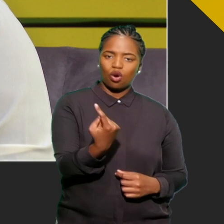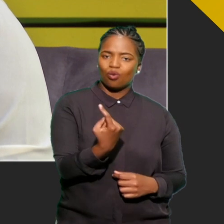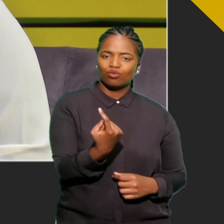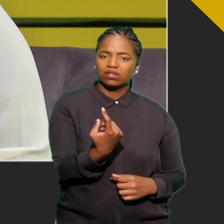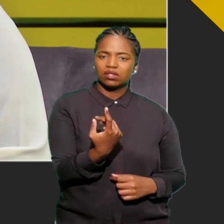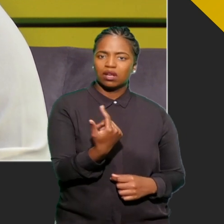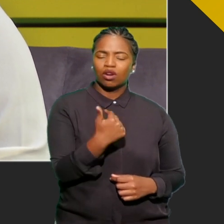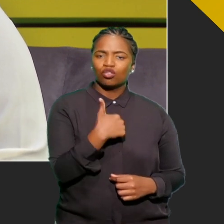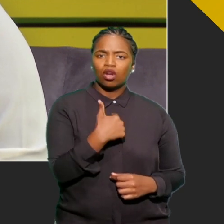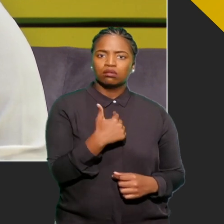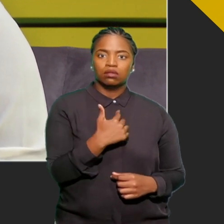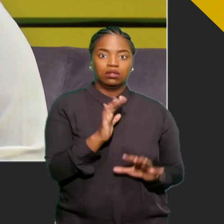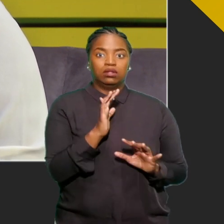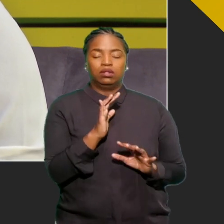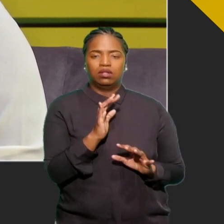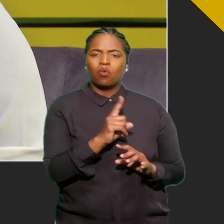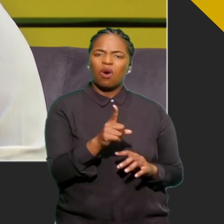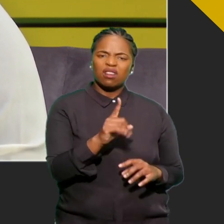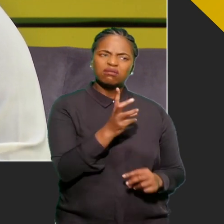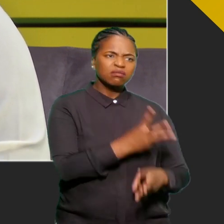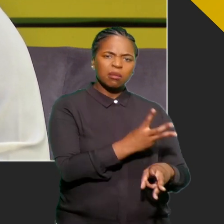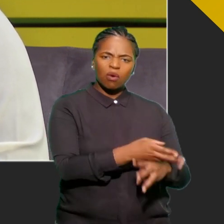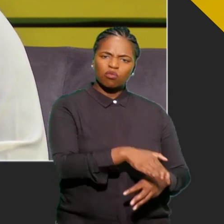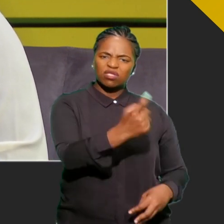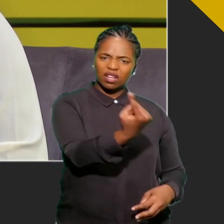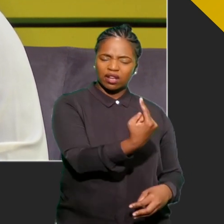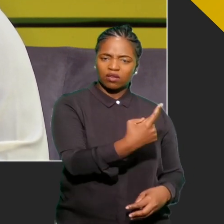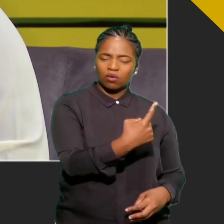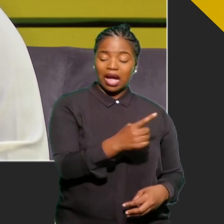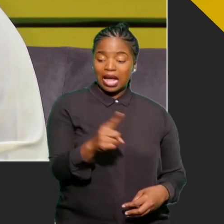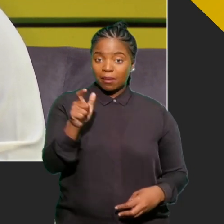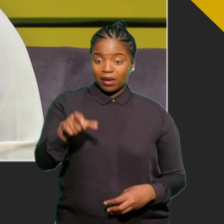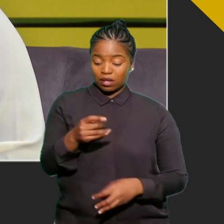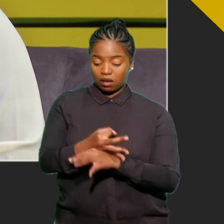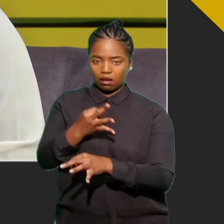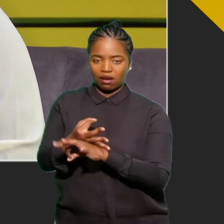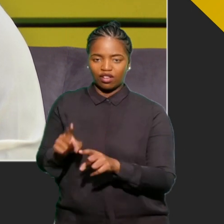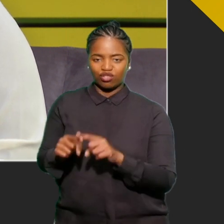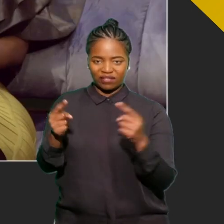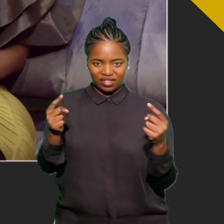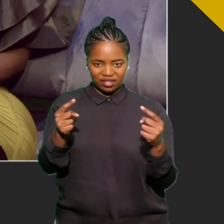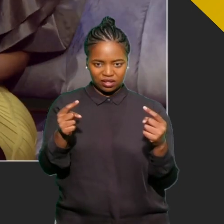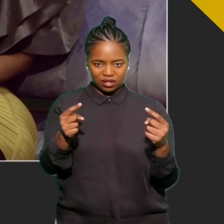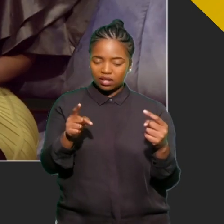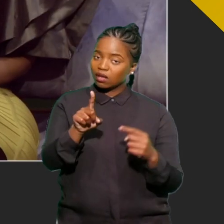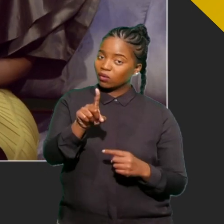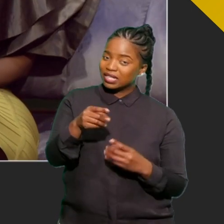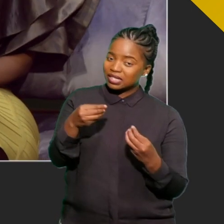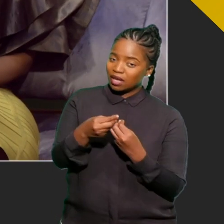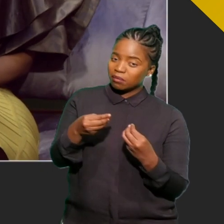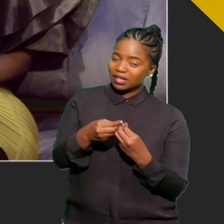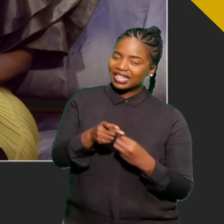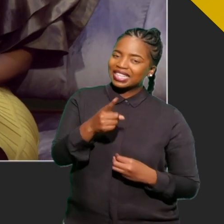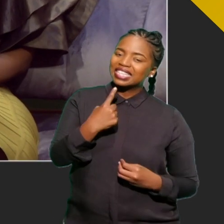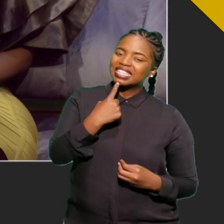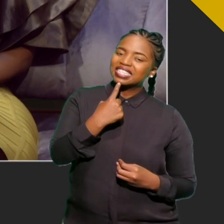as overwhelming as a person who grew up perhaps with two parents. Okay. It's what I want to know, doctor. Right? Because something that Pulog said is that